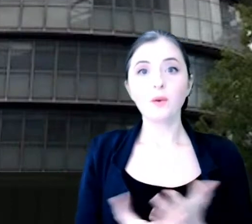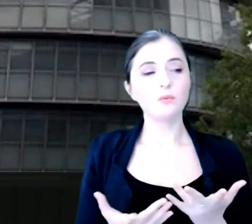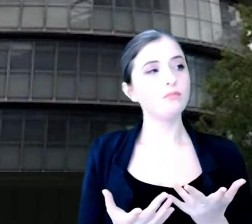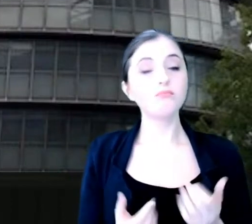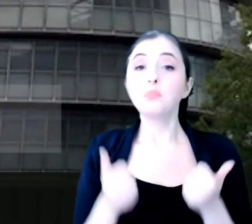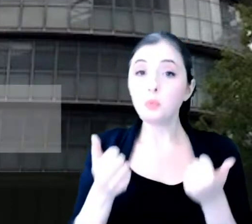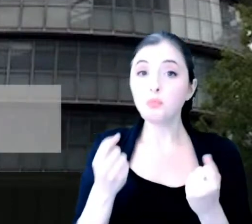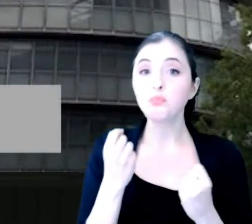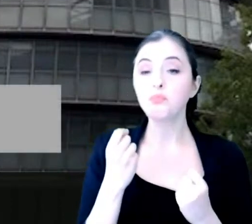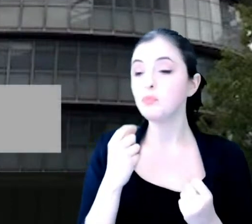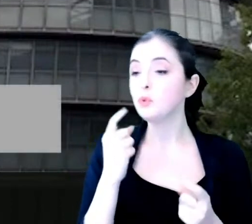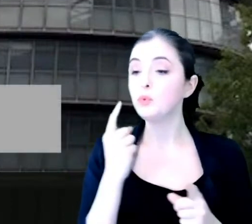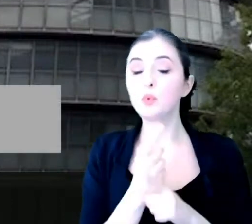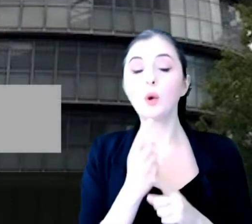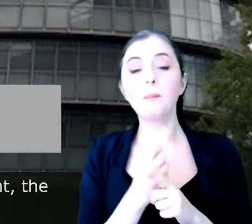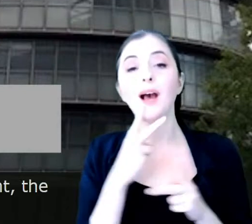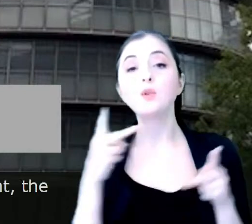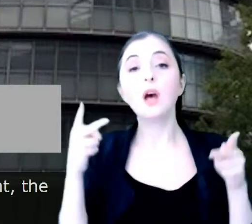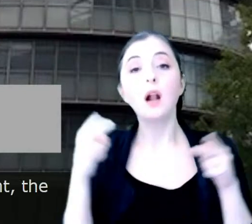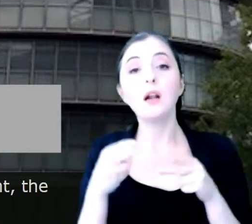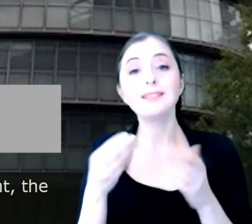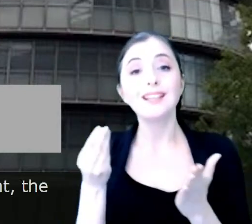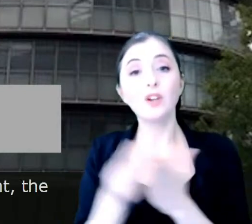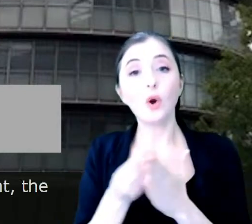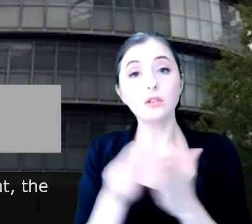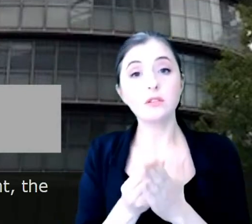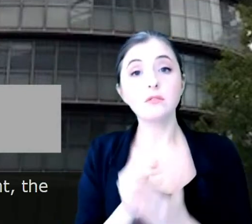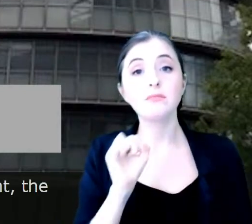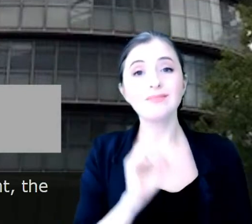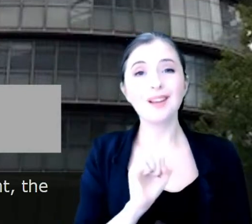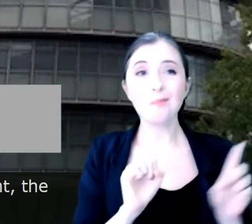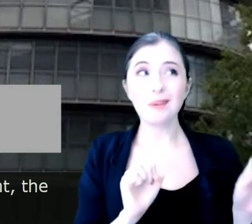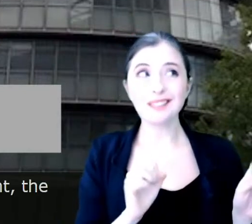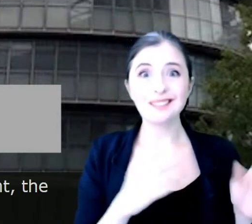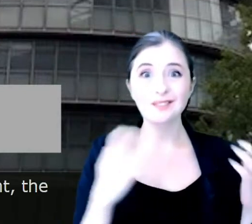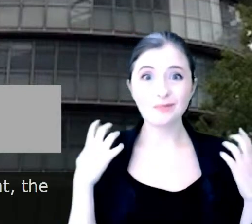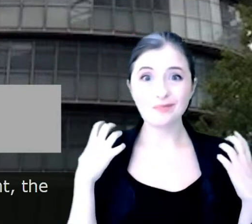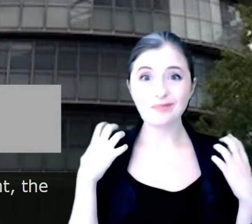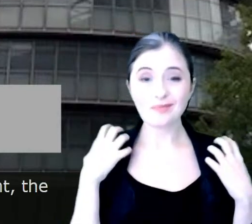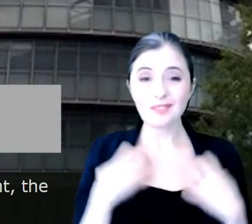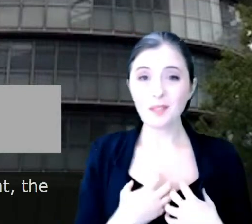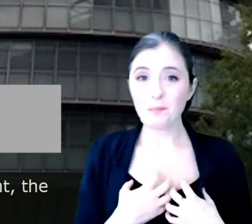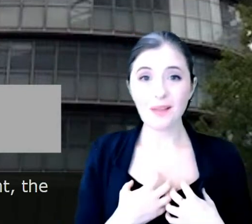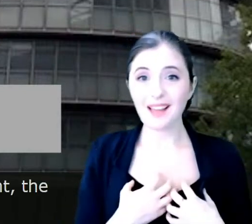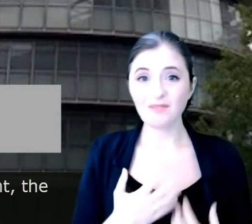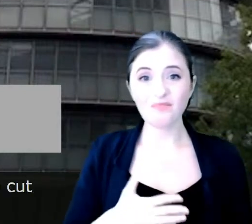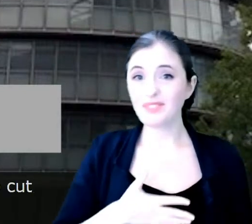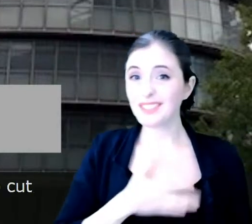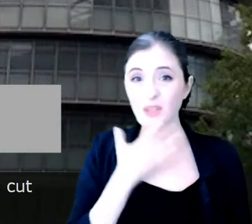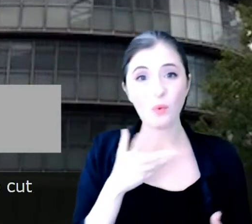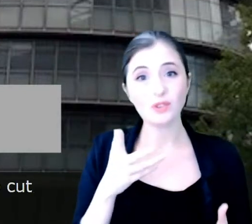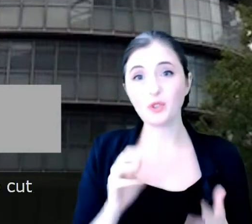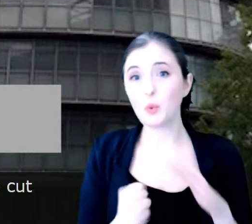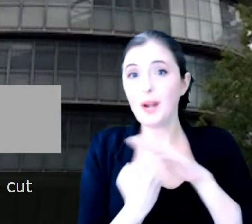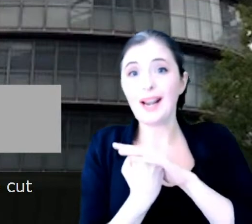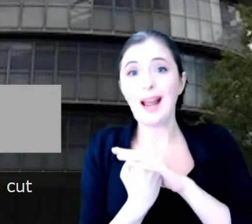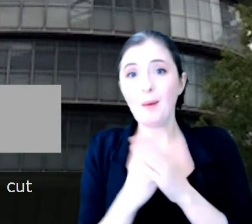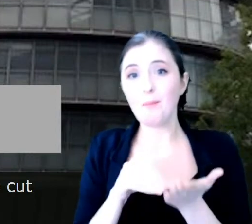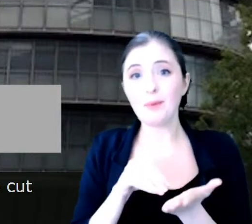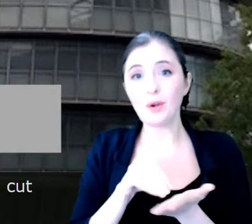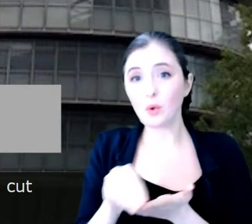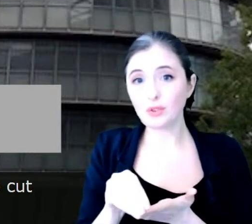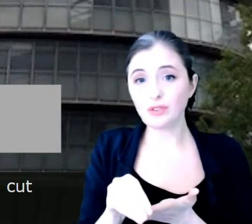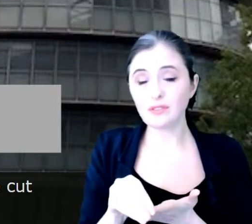unfortunately, as you've already seen, this Mayor is determined not to cut costs. And as a result of that, he has to invent